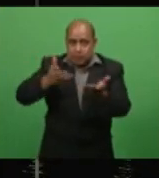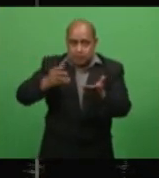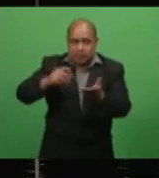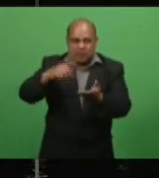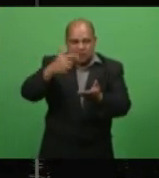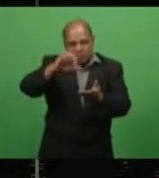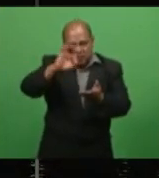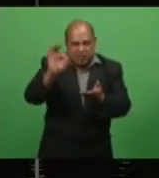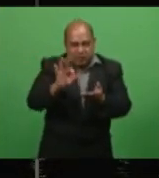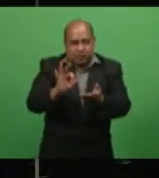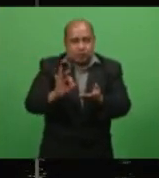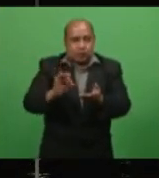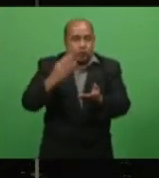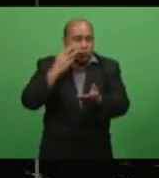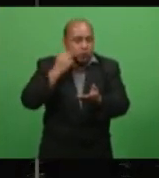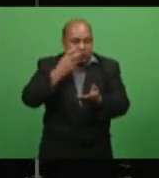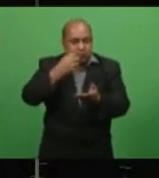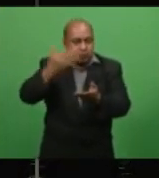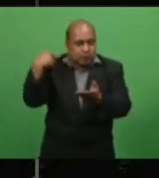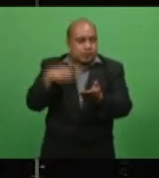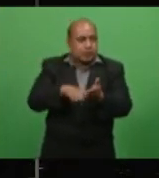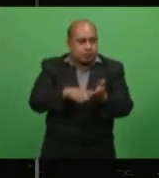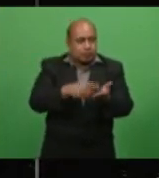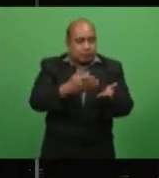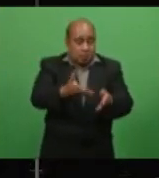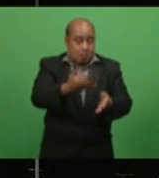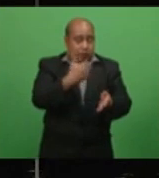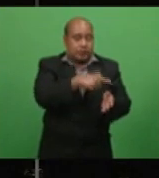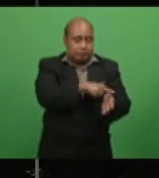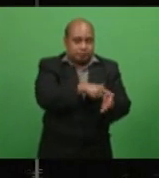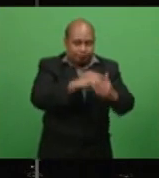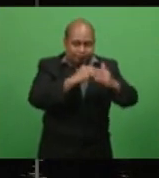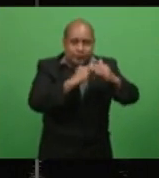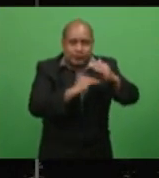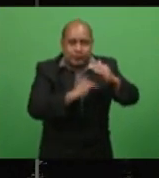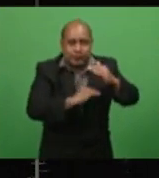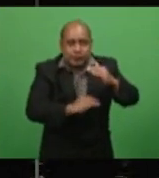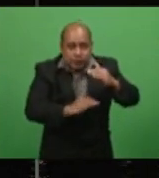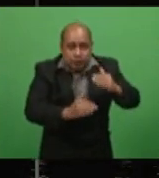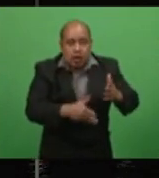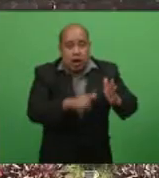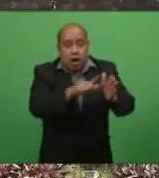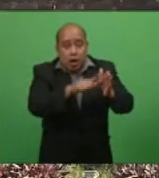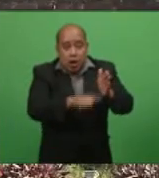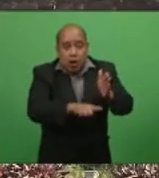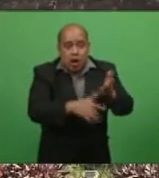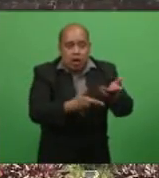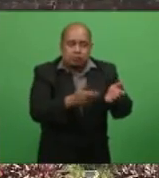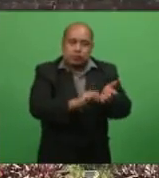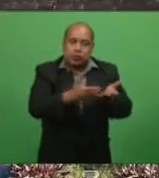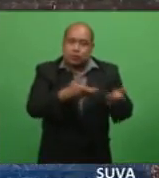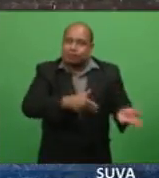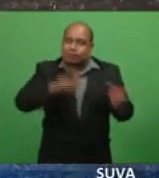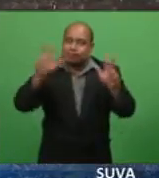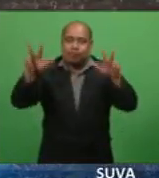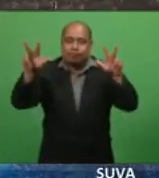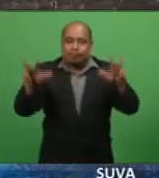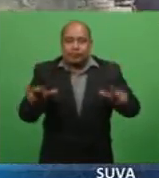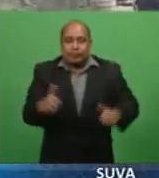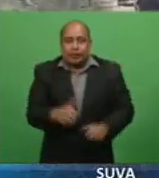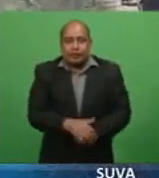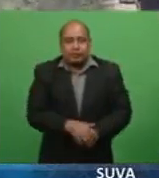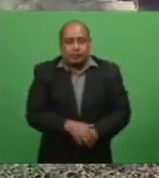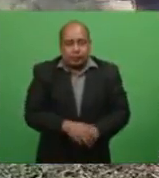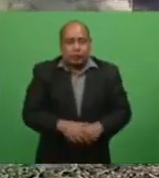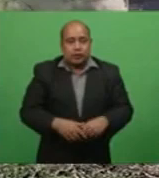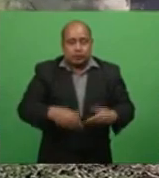deal was struck before the prices decreased. Apinisa Wangairandovu with the details. The export earnings from sugar